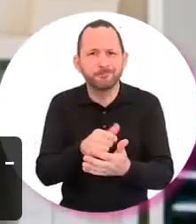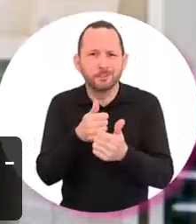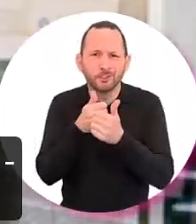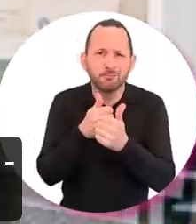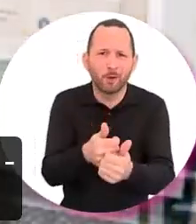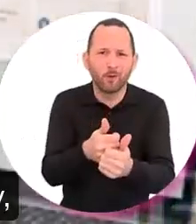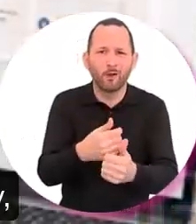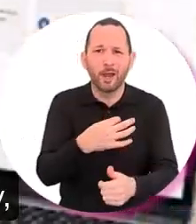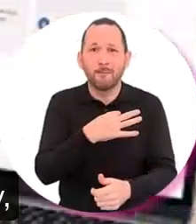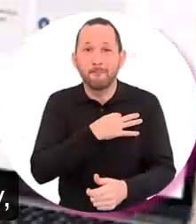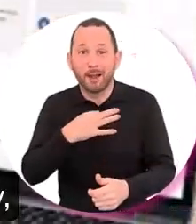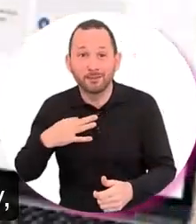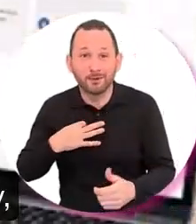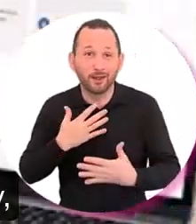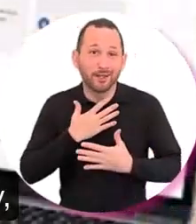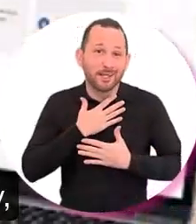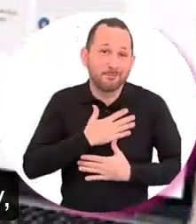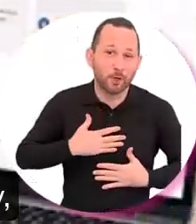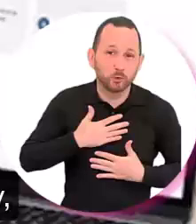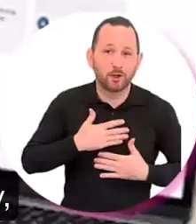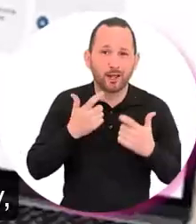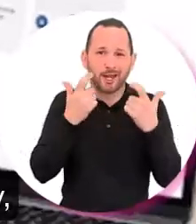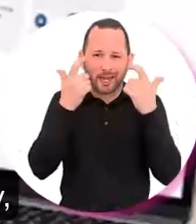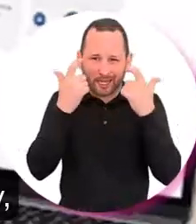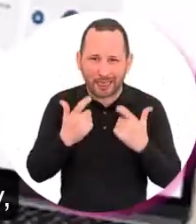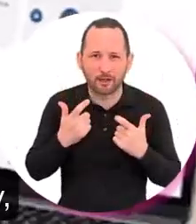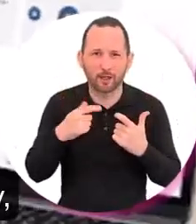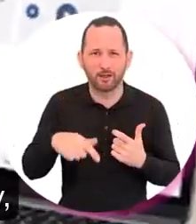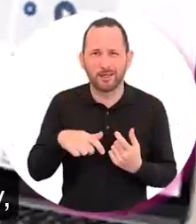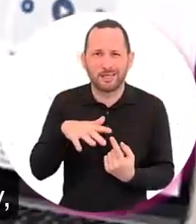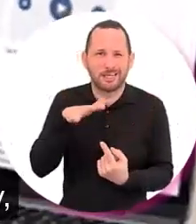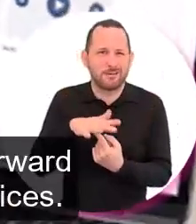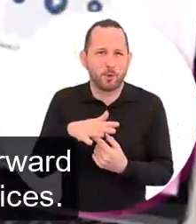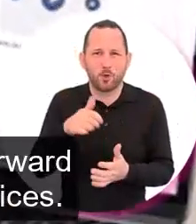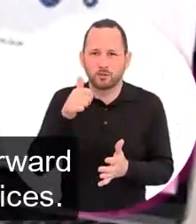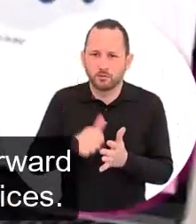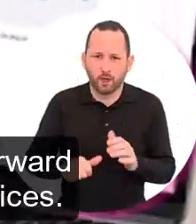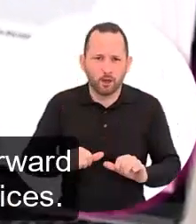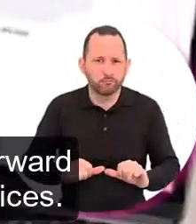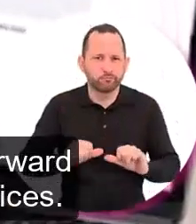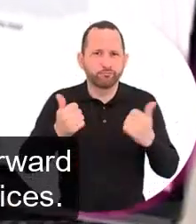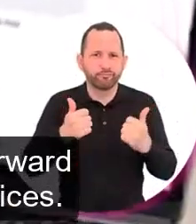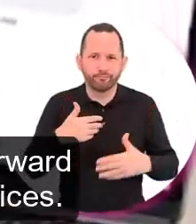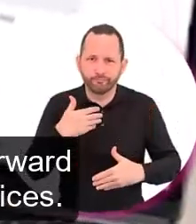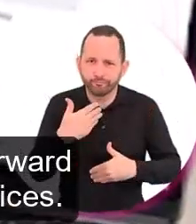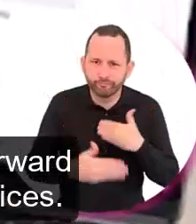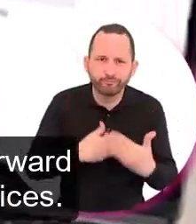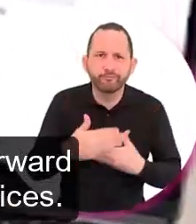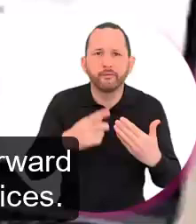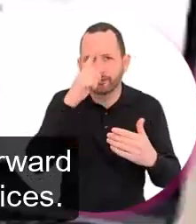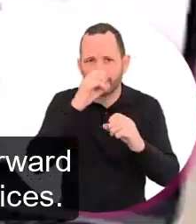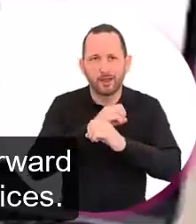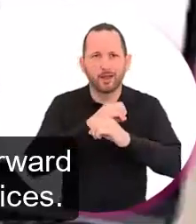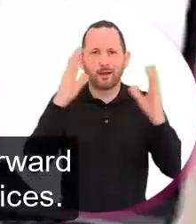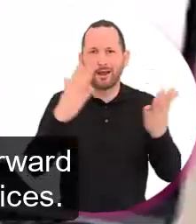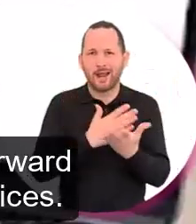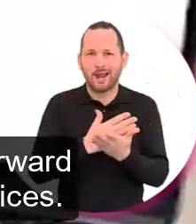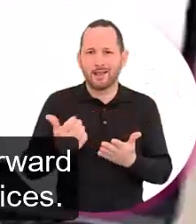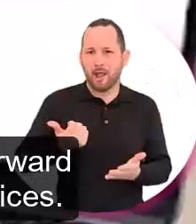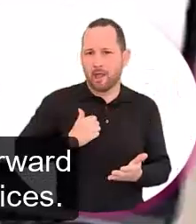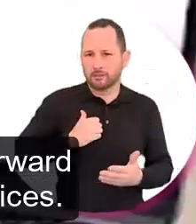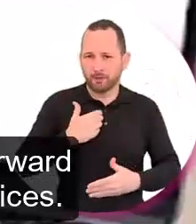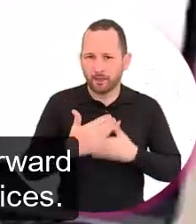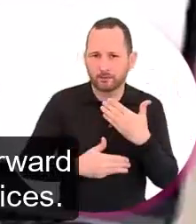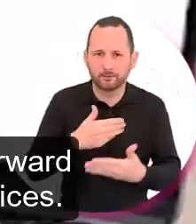and legally. Informed consent is an essential part of that journey, and with fertility consent, it becomes a clear,